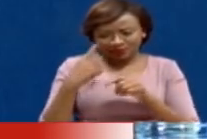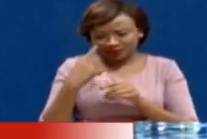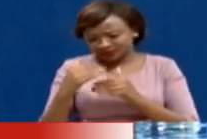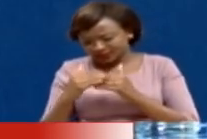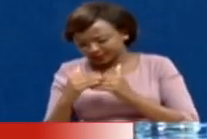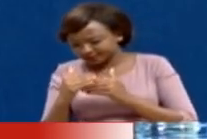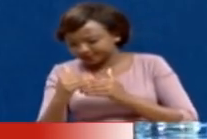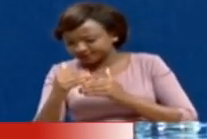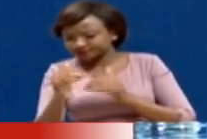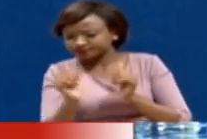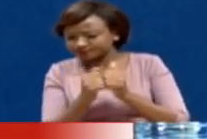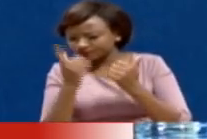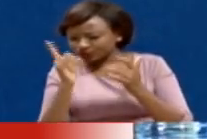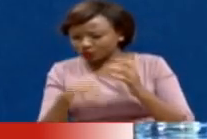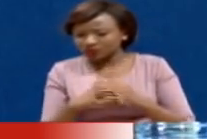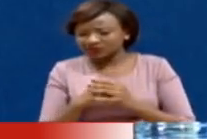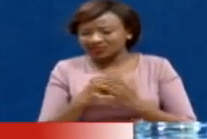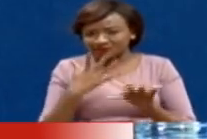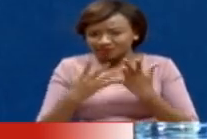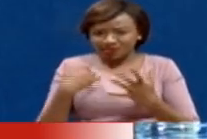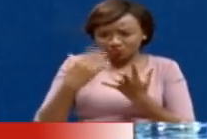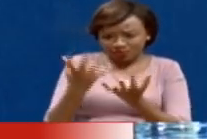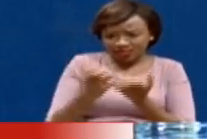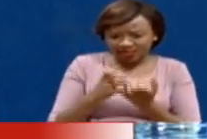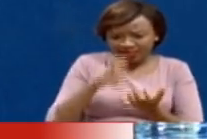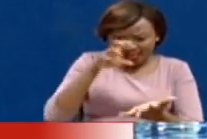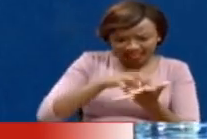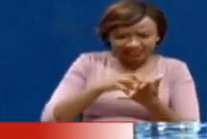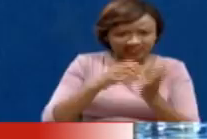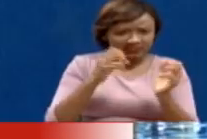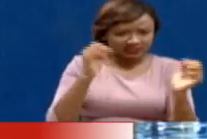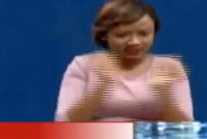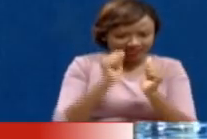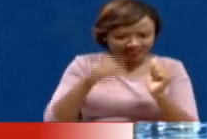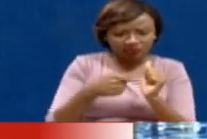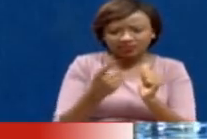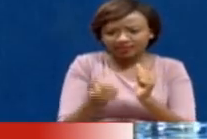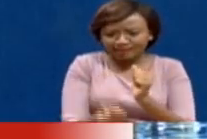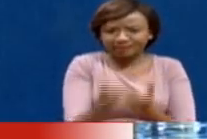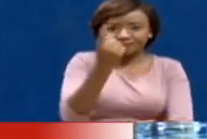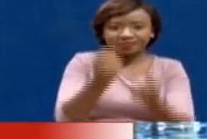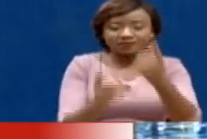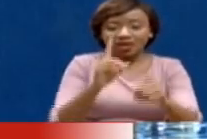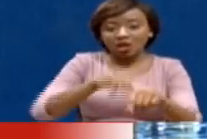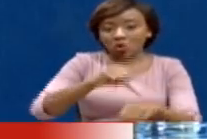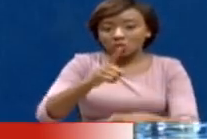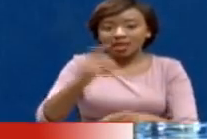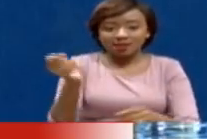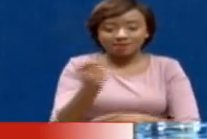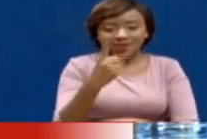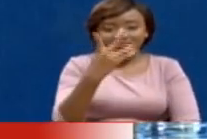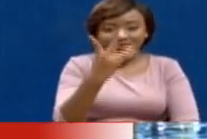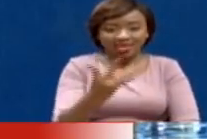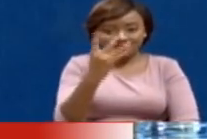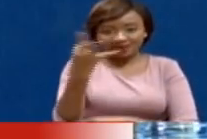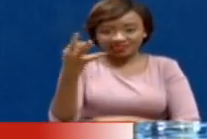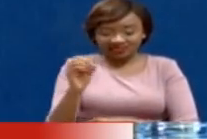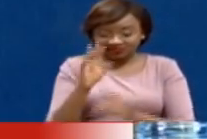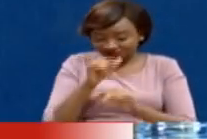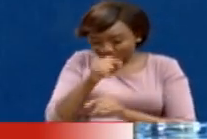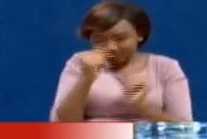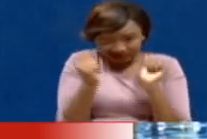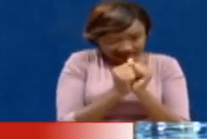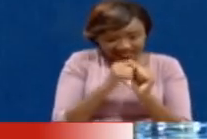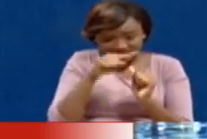on our modeling, we are looking at 10,000 cases coming forward by 30th of April. Out of these